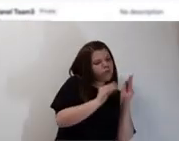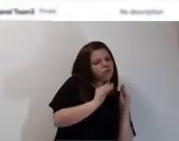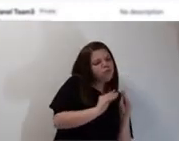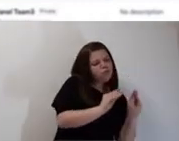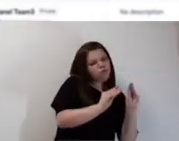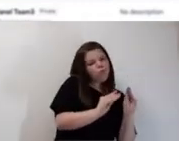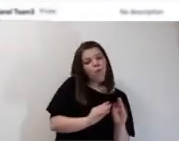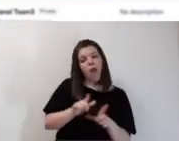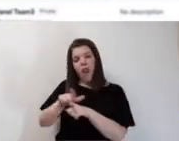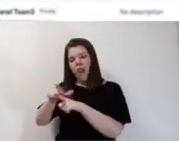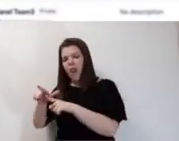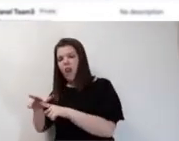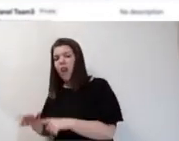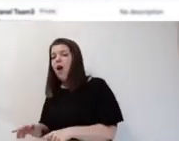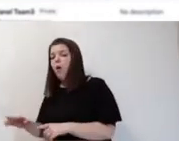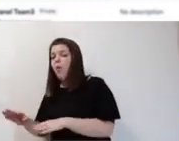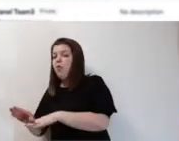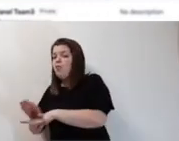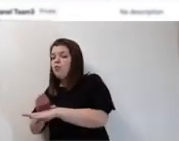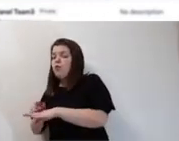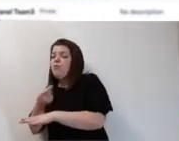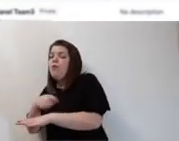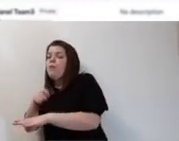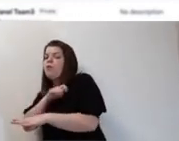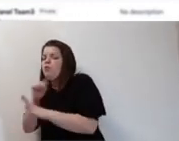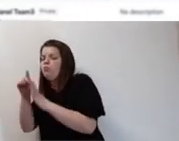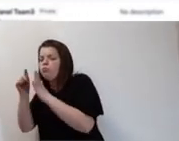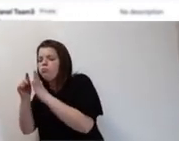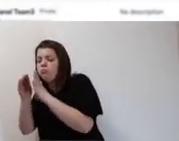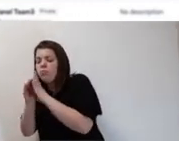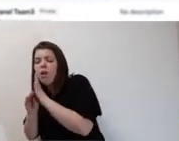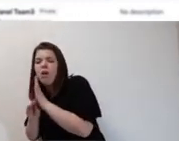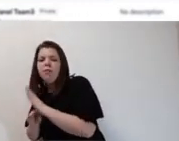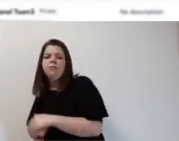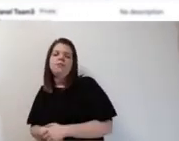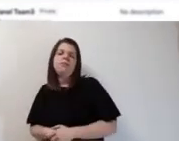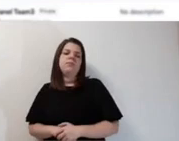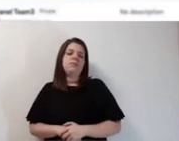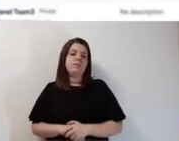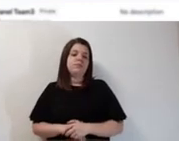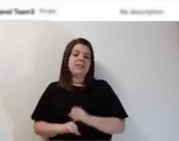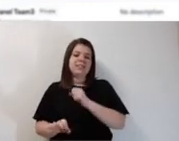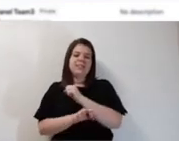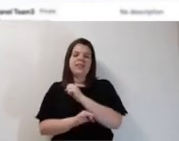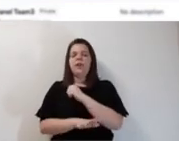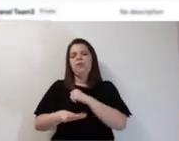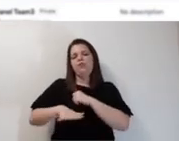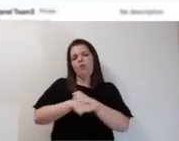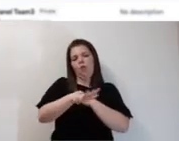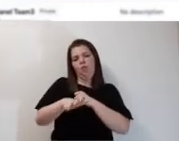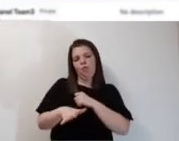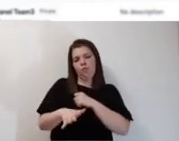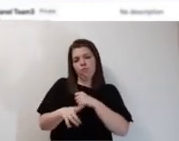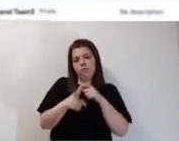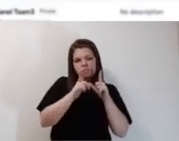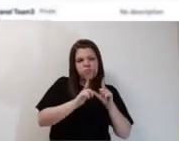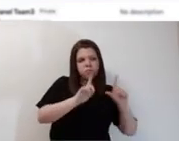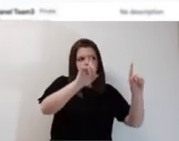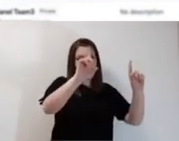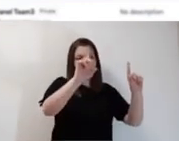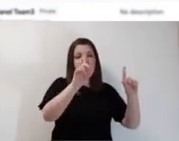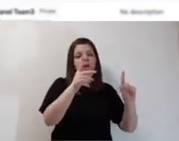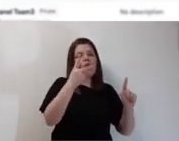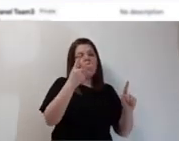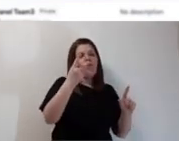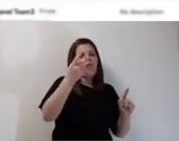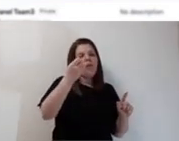life client requirements. So I set up the panels with GitHub and online tool to